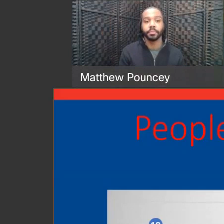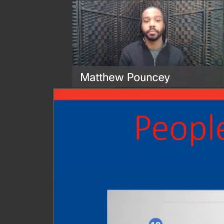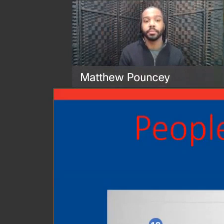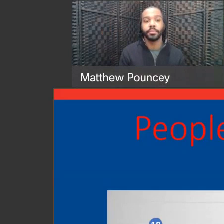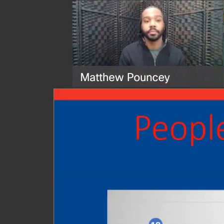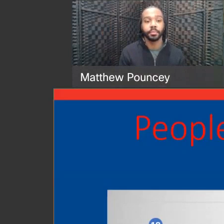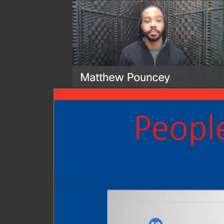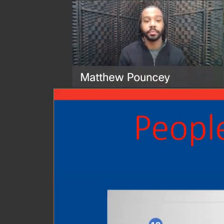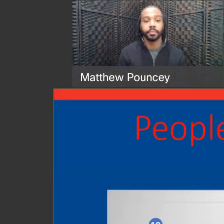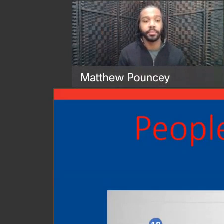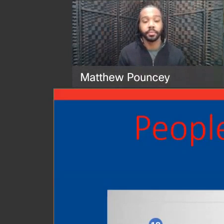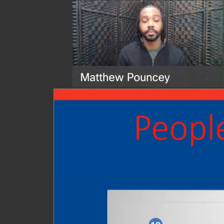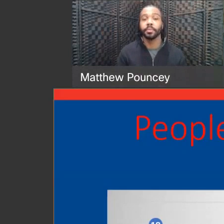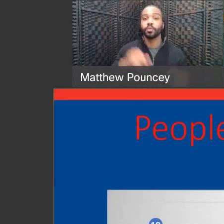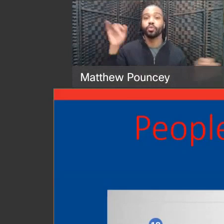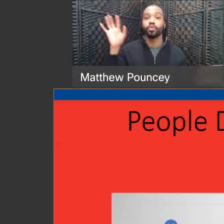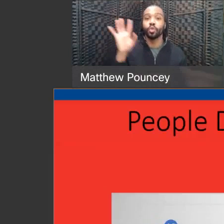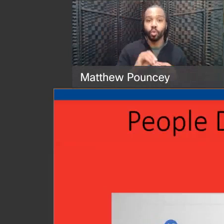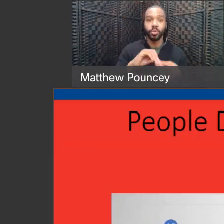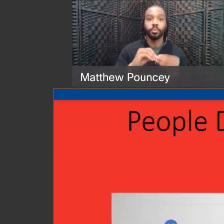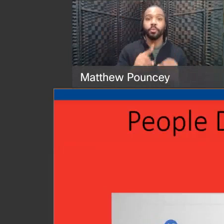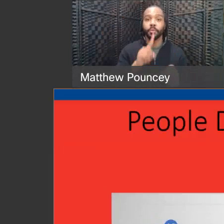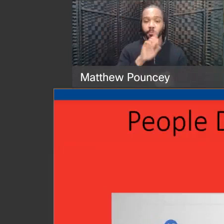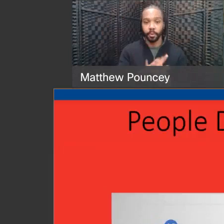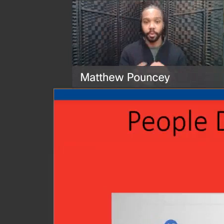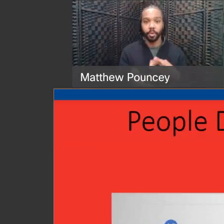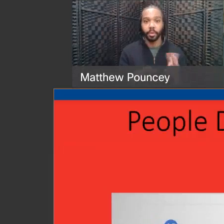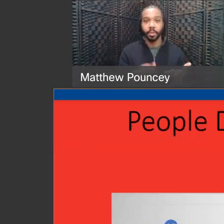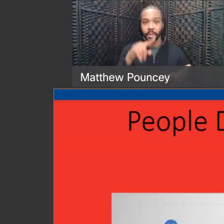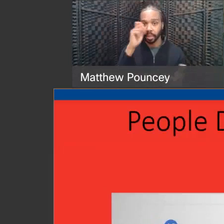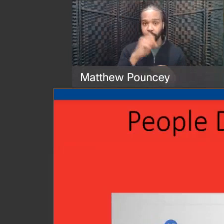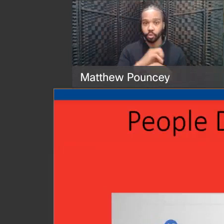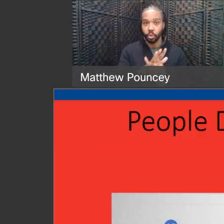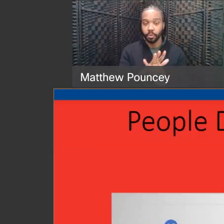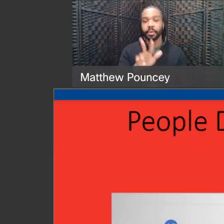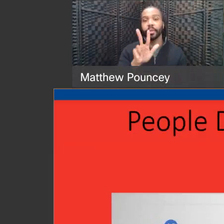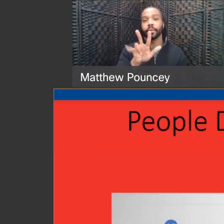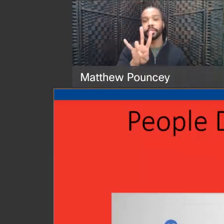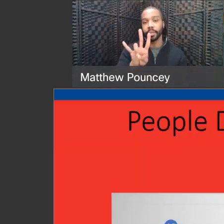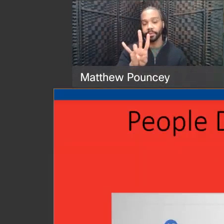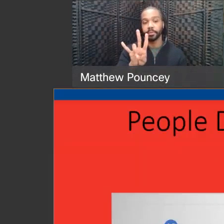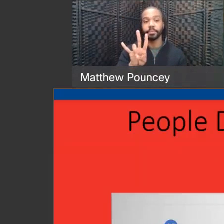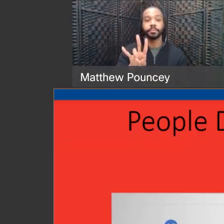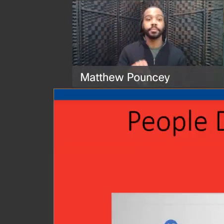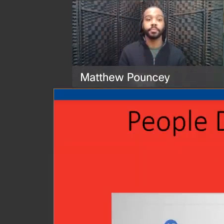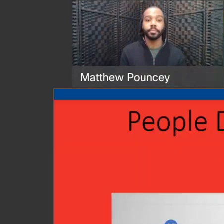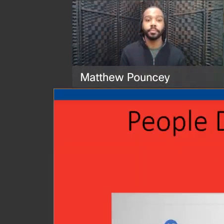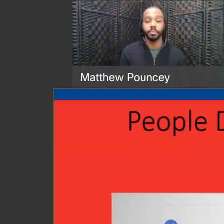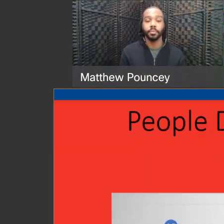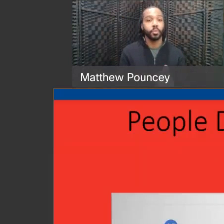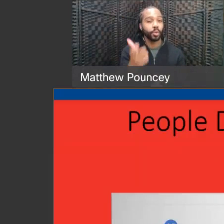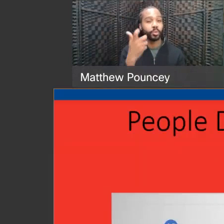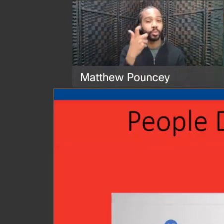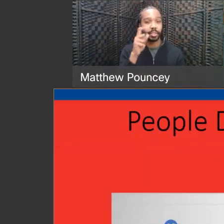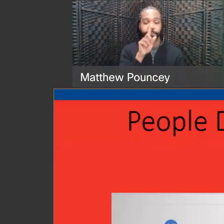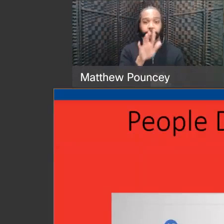And so the total number of confirmed COVID deaths is 37, and the last confirmed COVID death